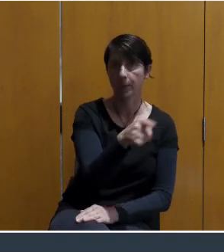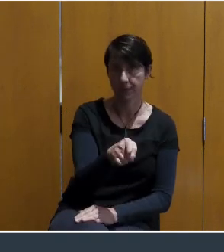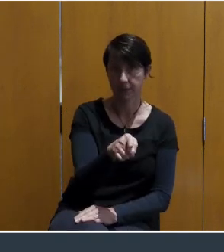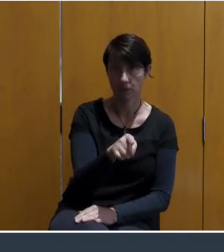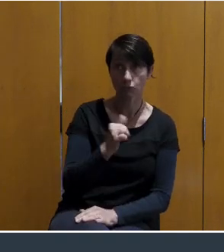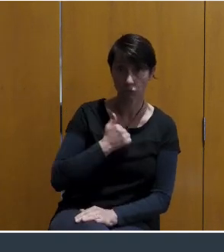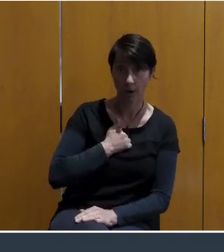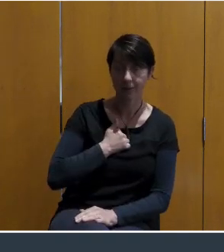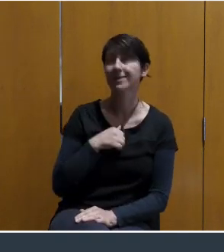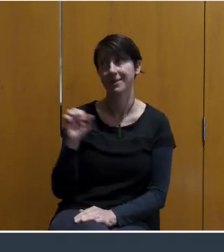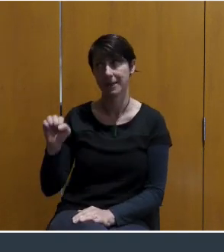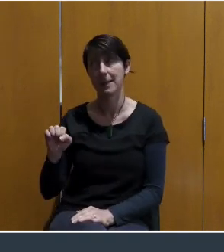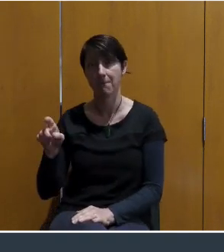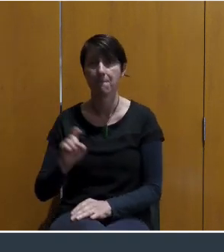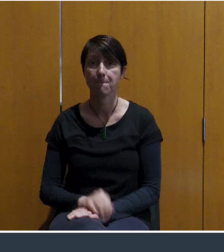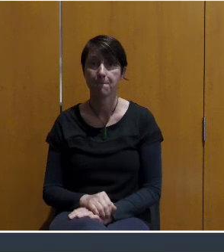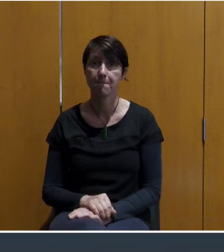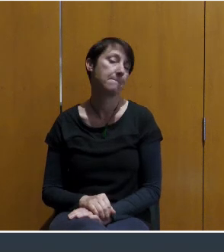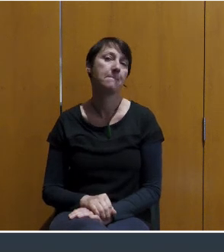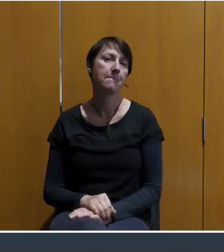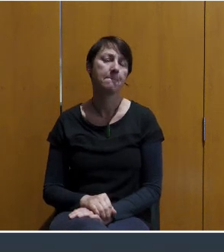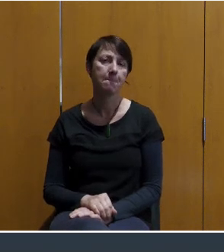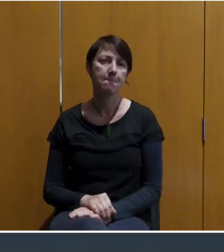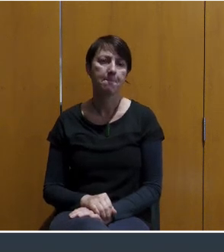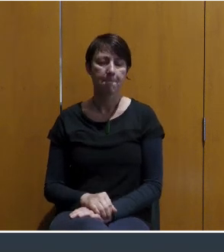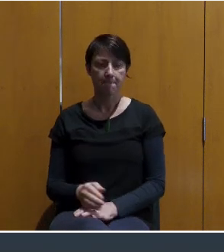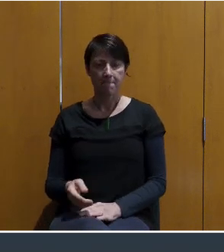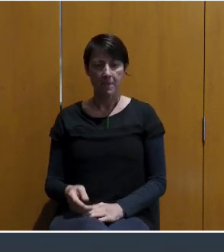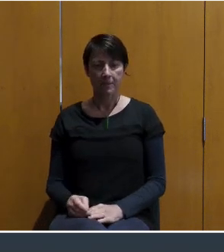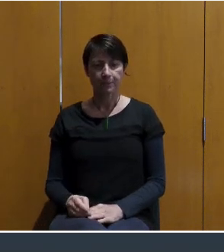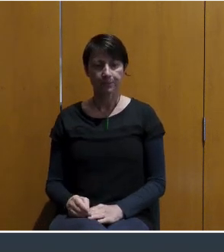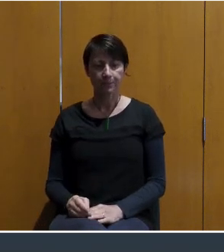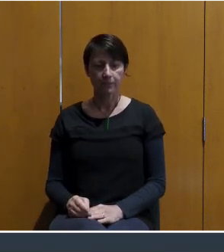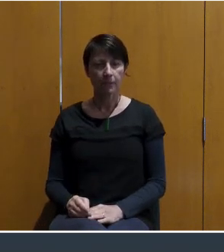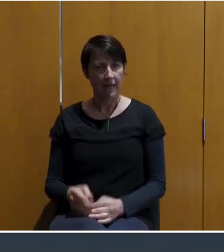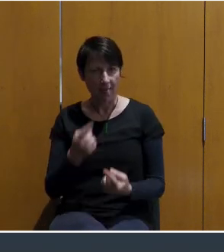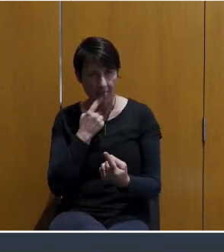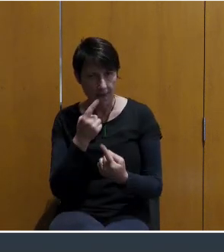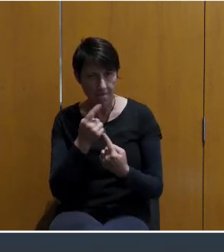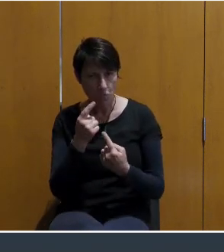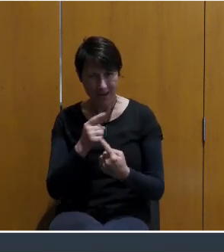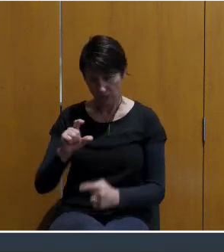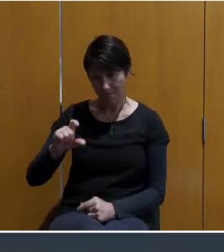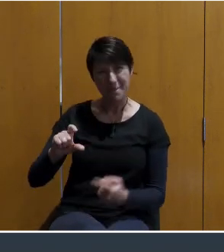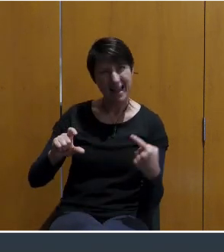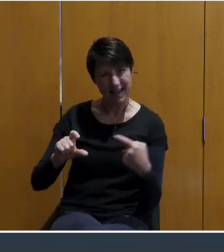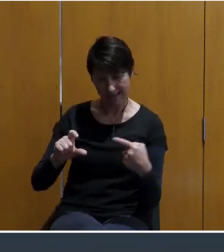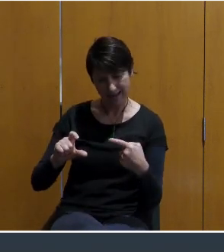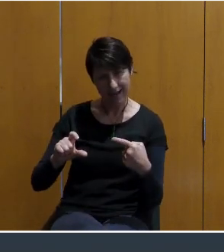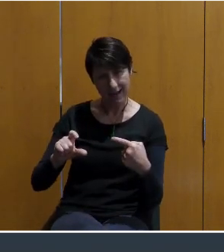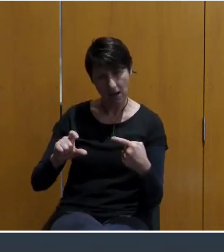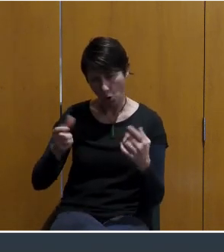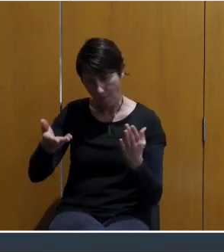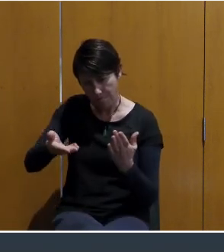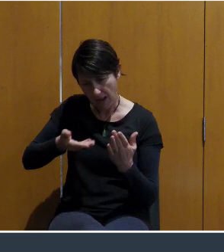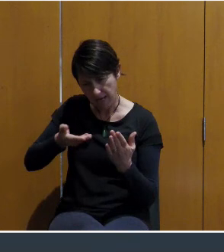Councillor Simpson. Yeah, through you, Madam Mayor. The in our information pack, there was a map on